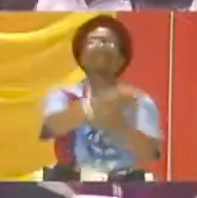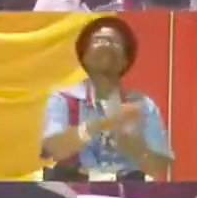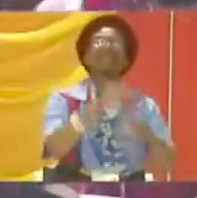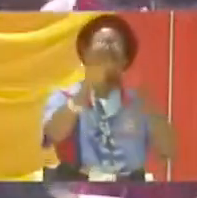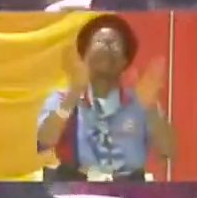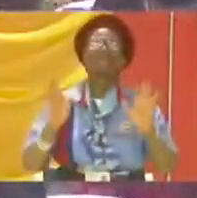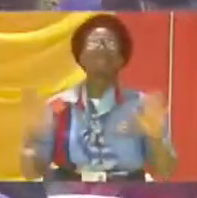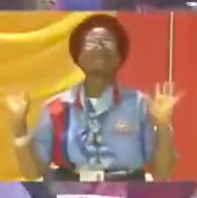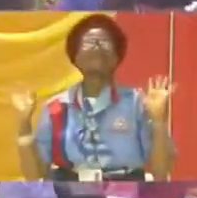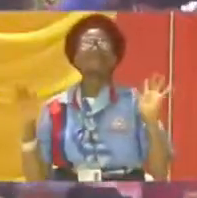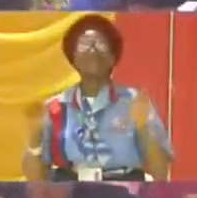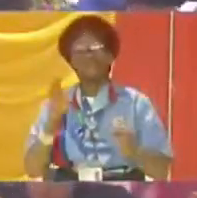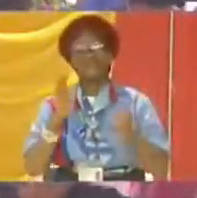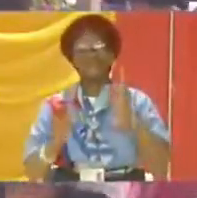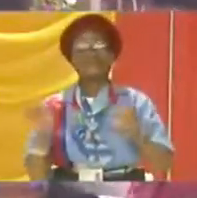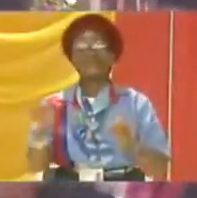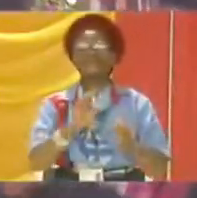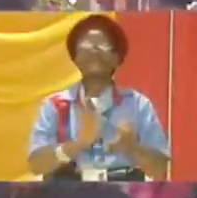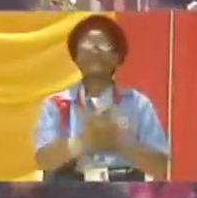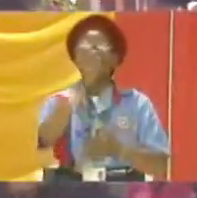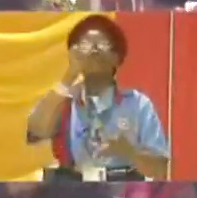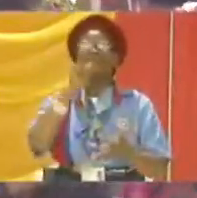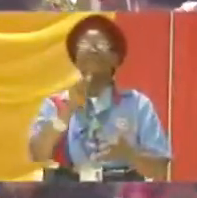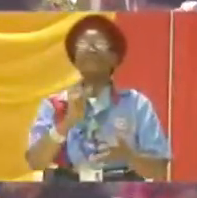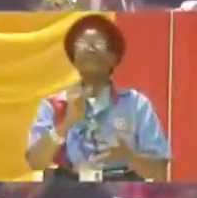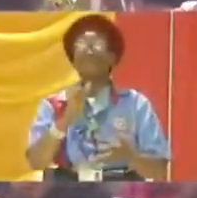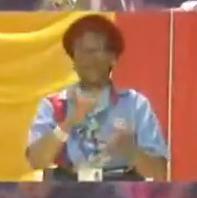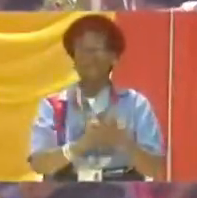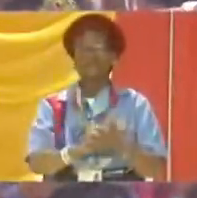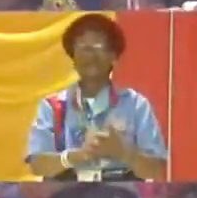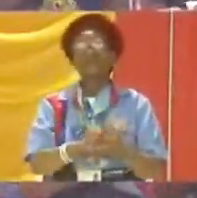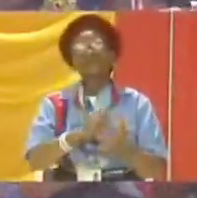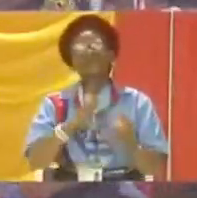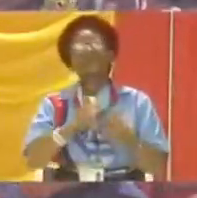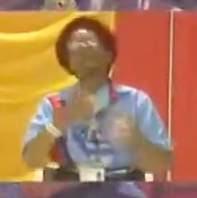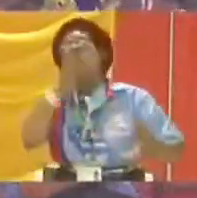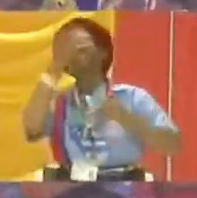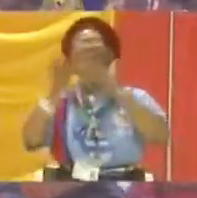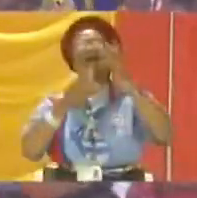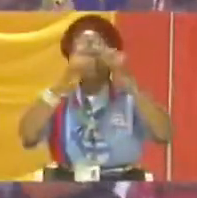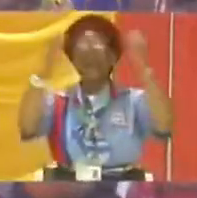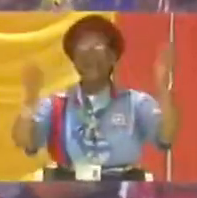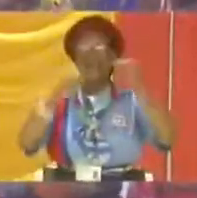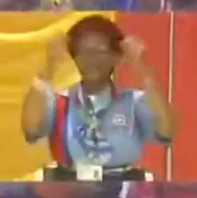If you believe that, then shout hallelujah.